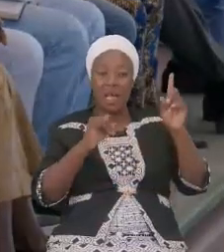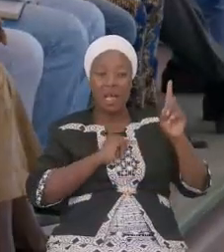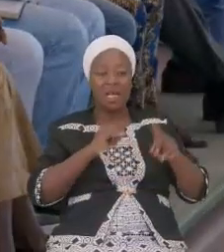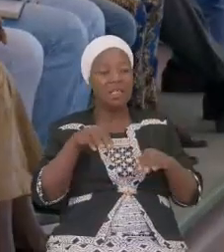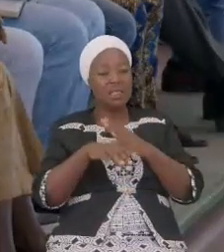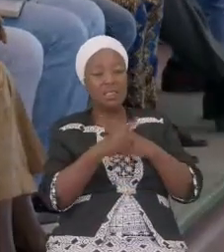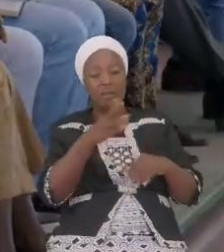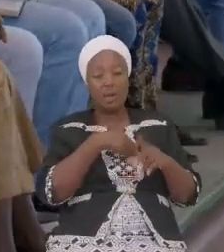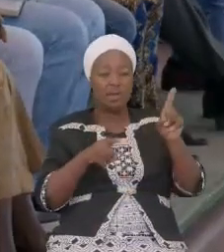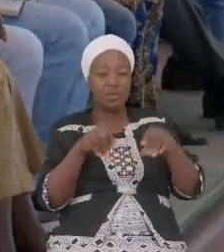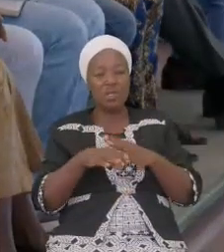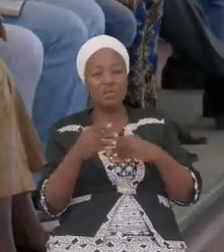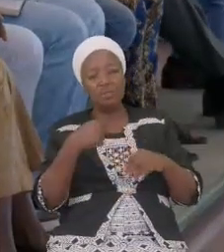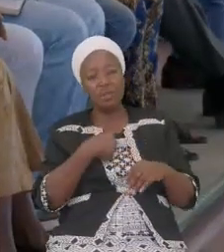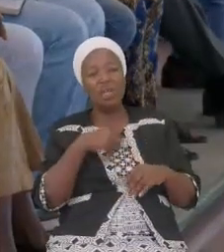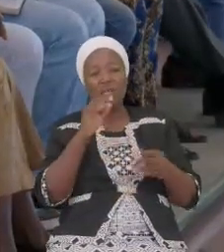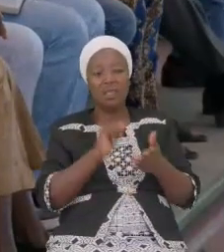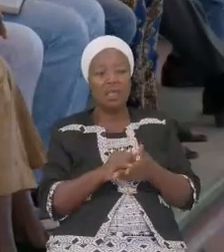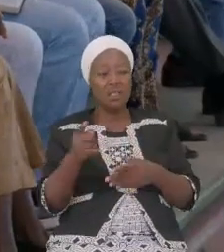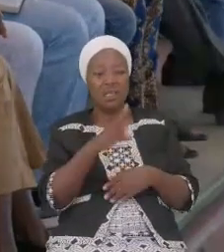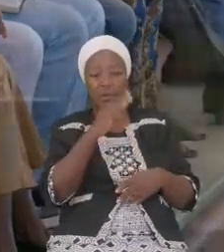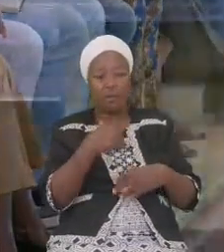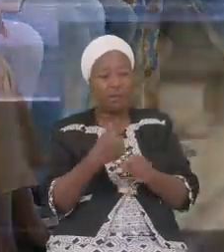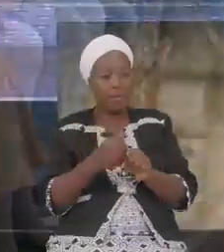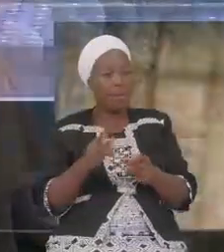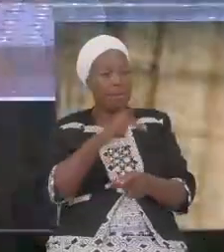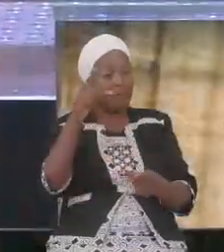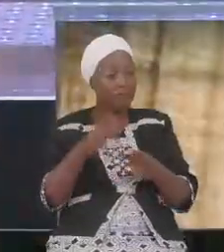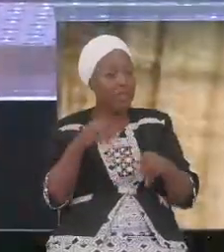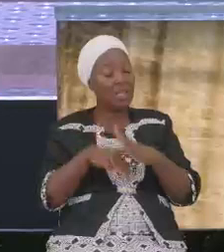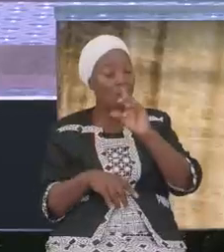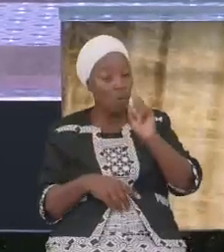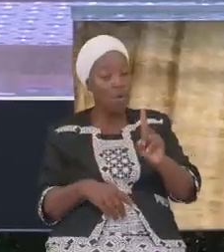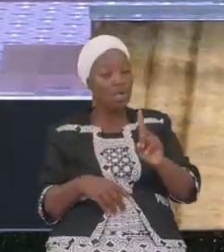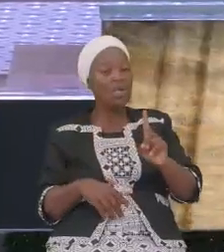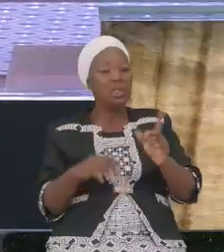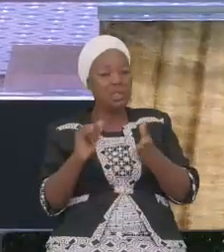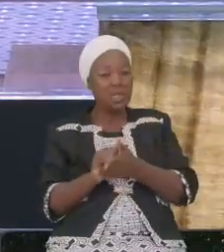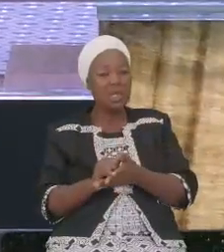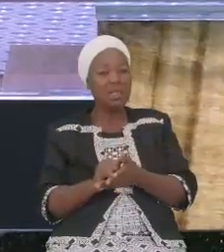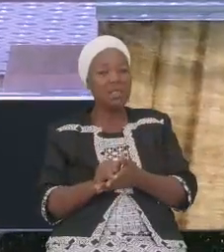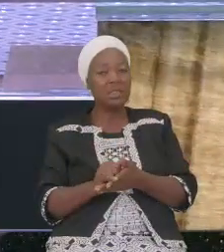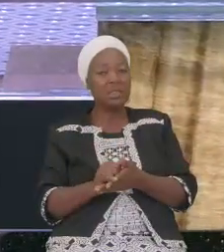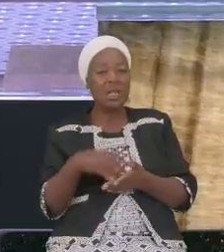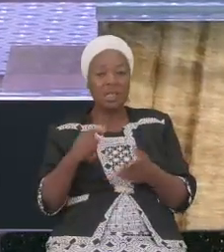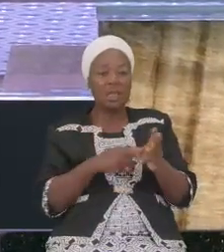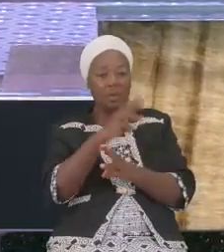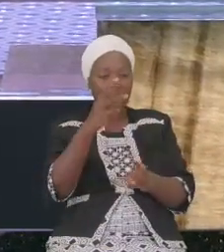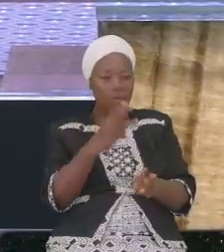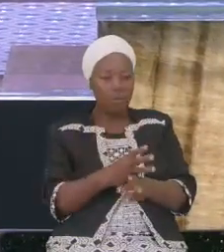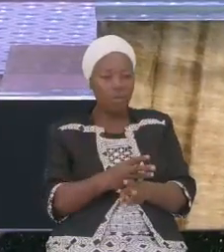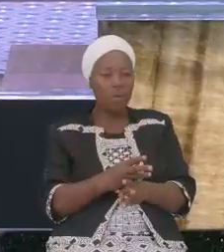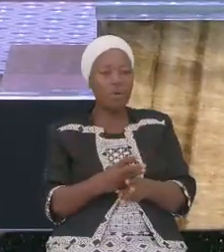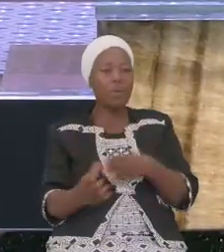in me, that they may be made perfect in one, that the world